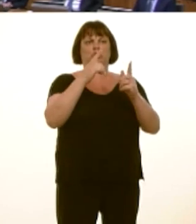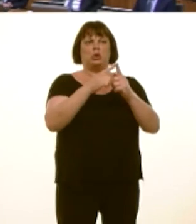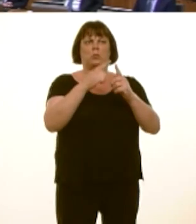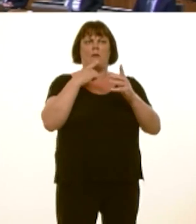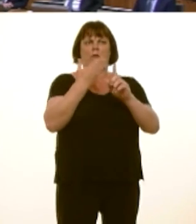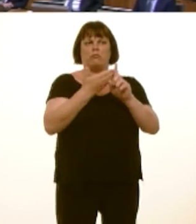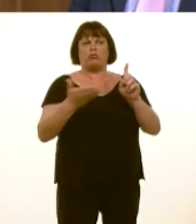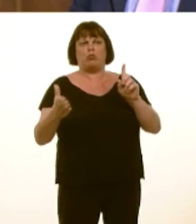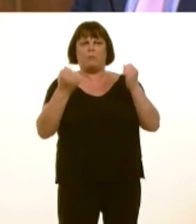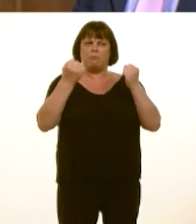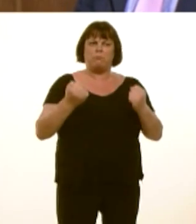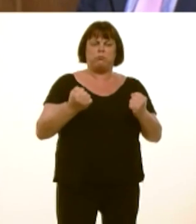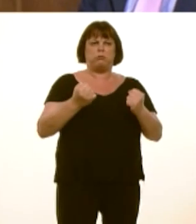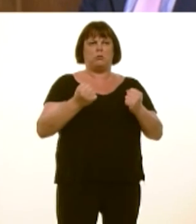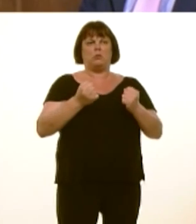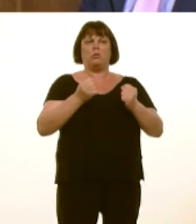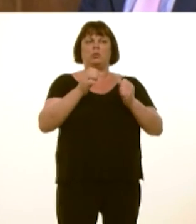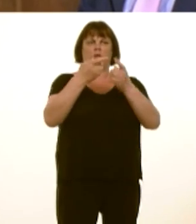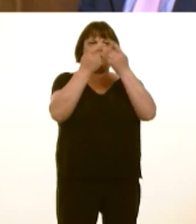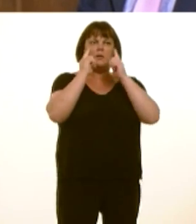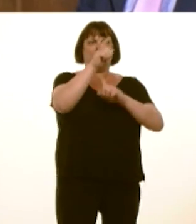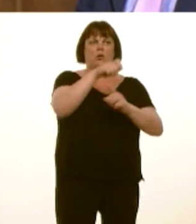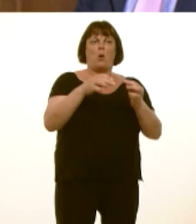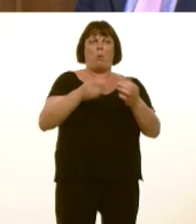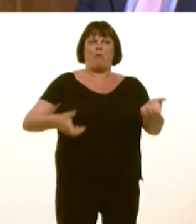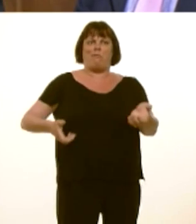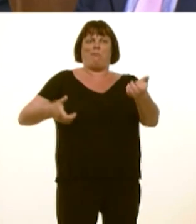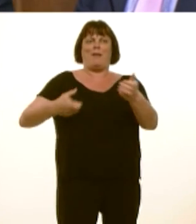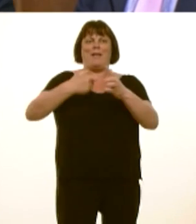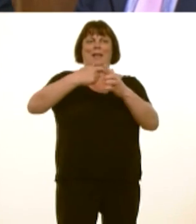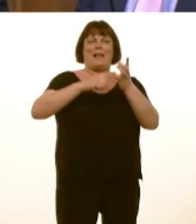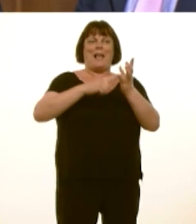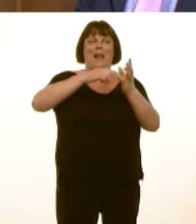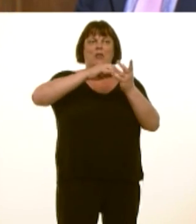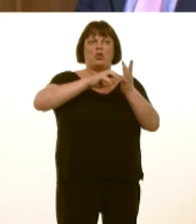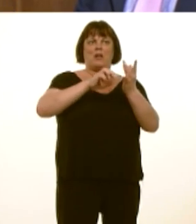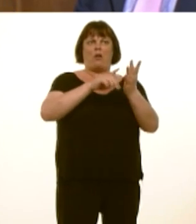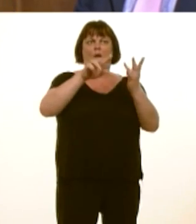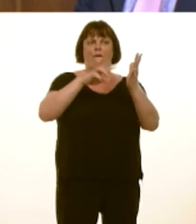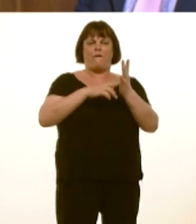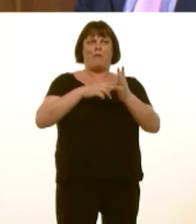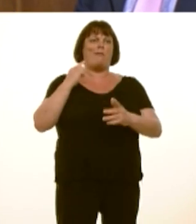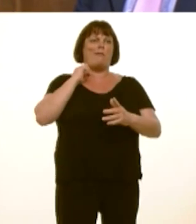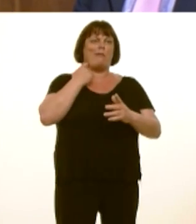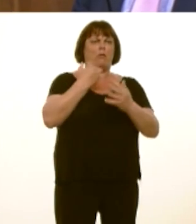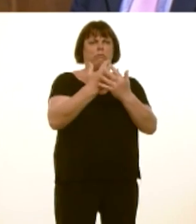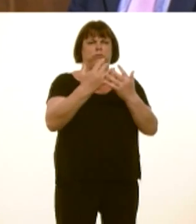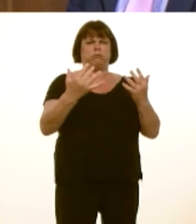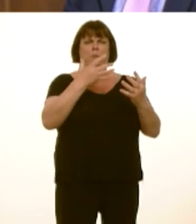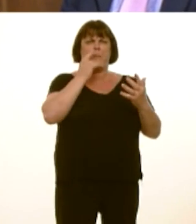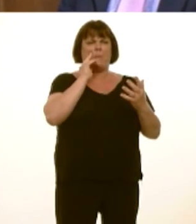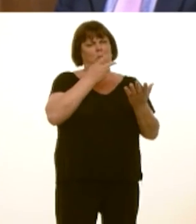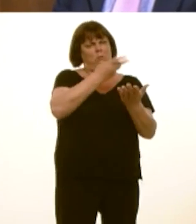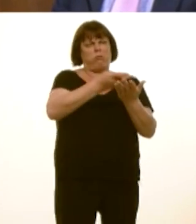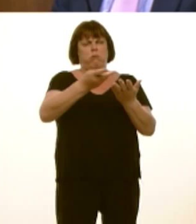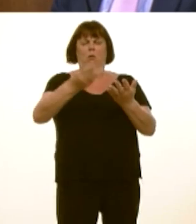university student armed with a Kalashnikov killed innocent tourists on the beach at Port El Kantoui in